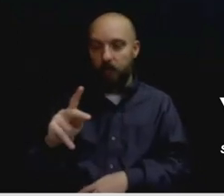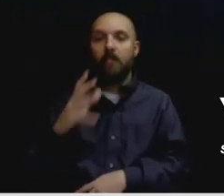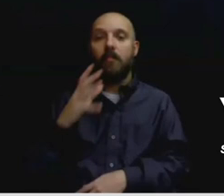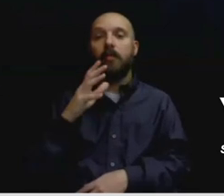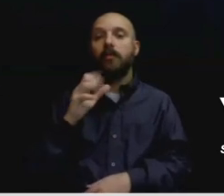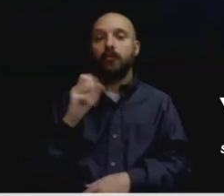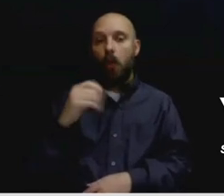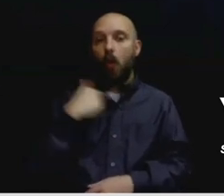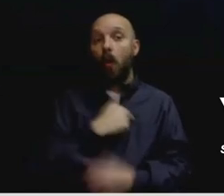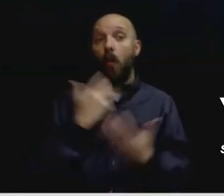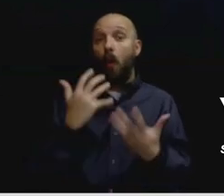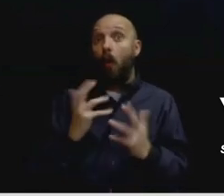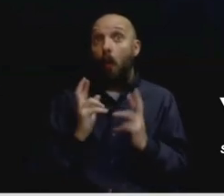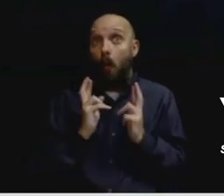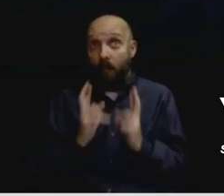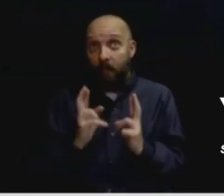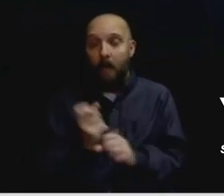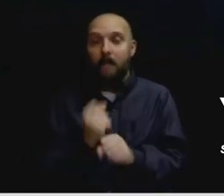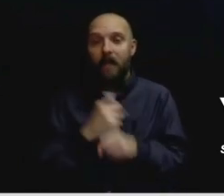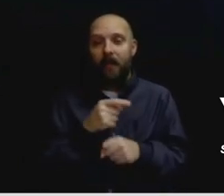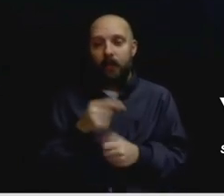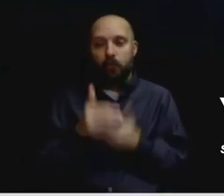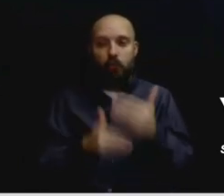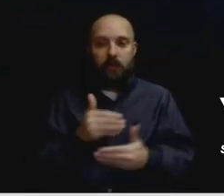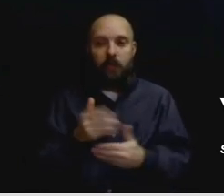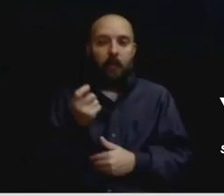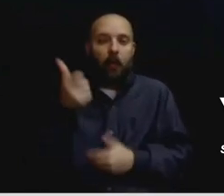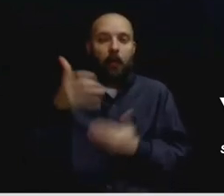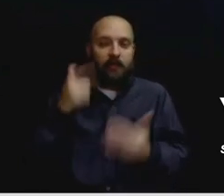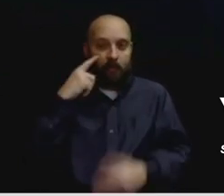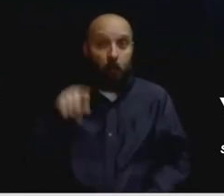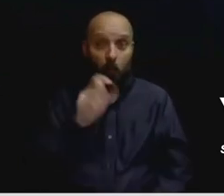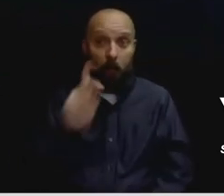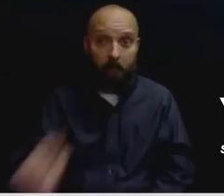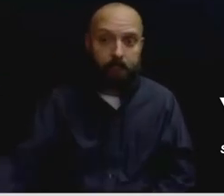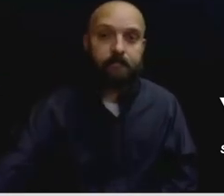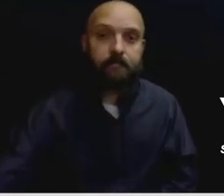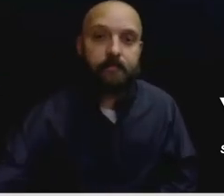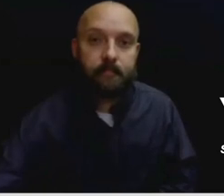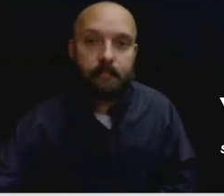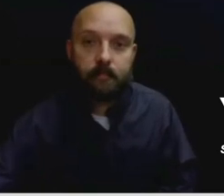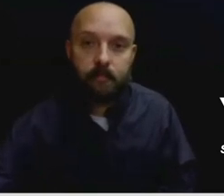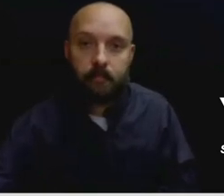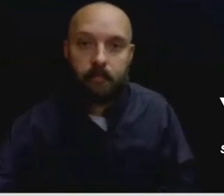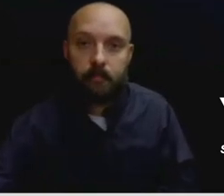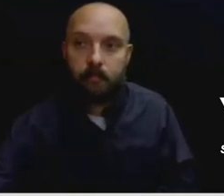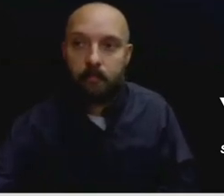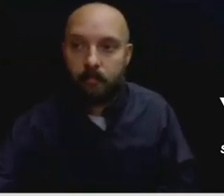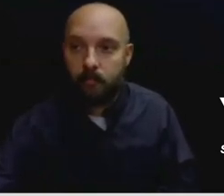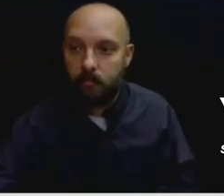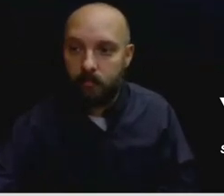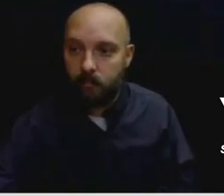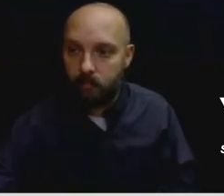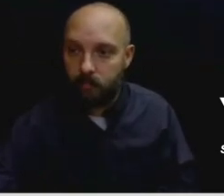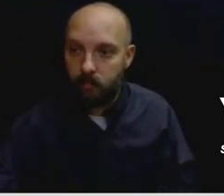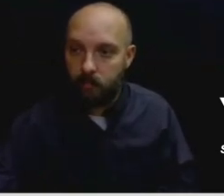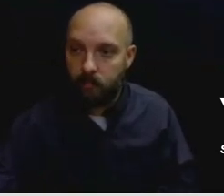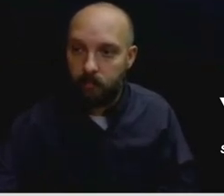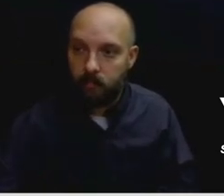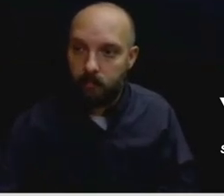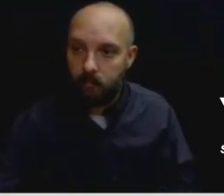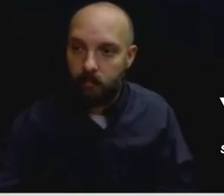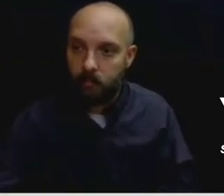want to hopefully make this process just a little bit easier for you. And when you see behaviors like hitting,